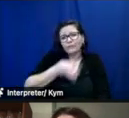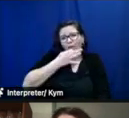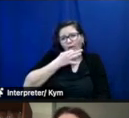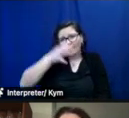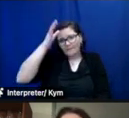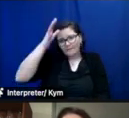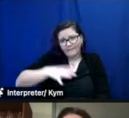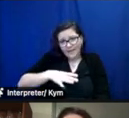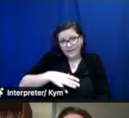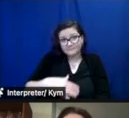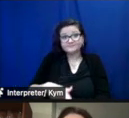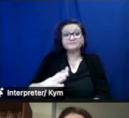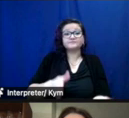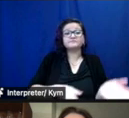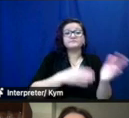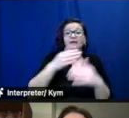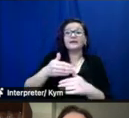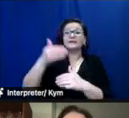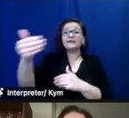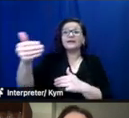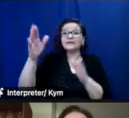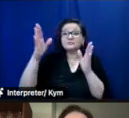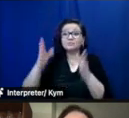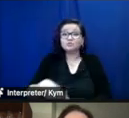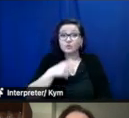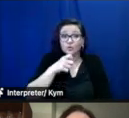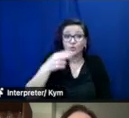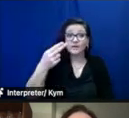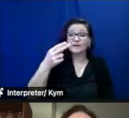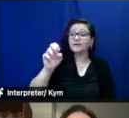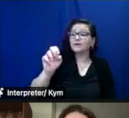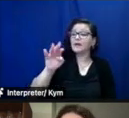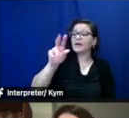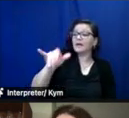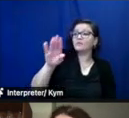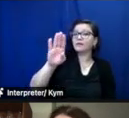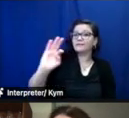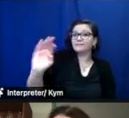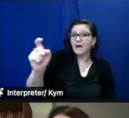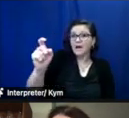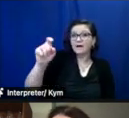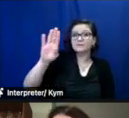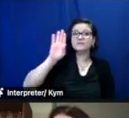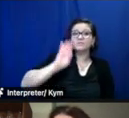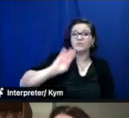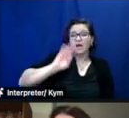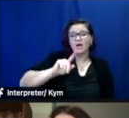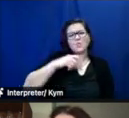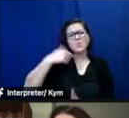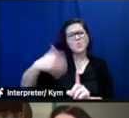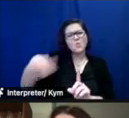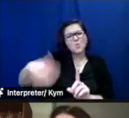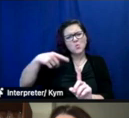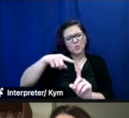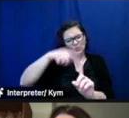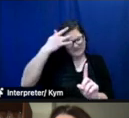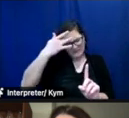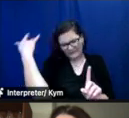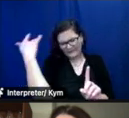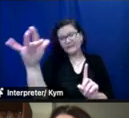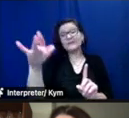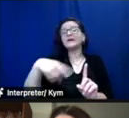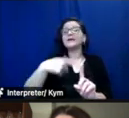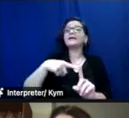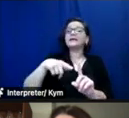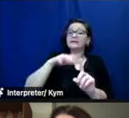Henry Box Brown. So Henry was very clever guy. He was a Virginia slave who escaped to freedom at the age